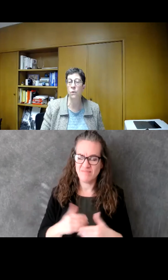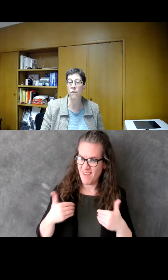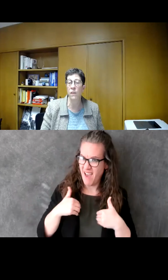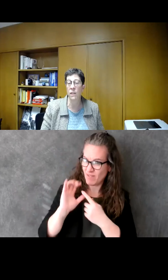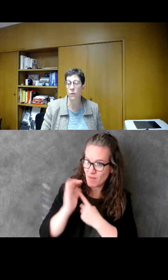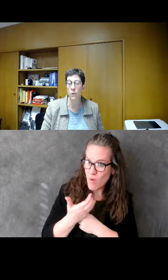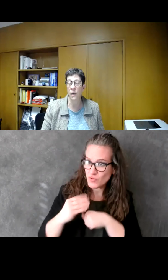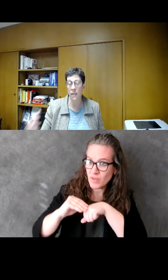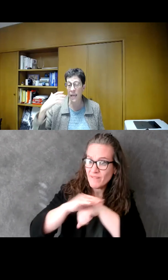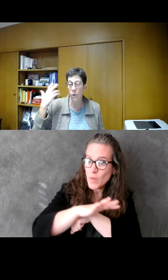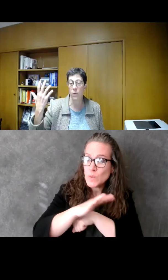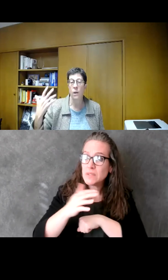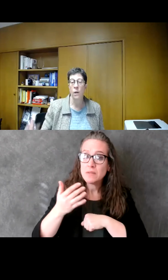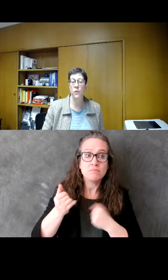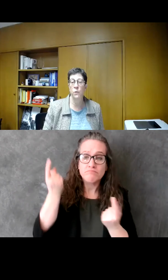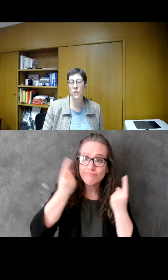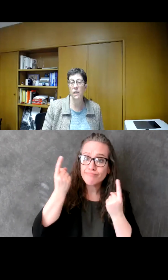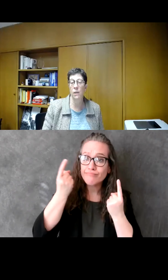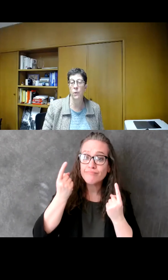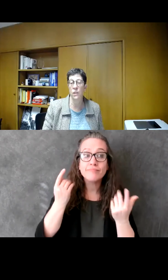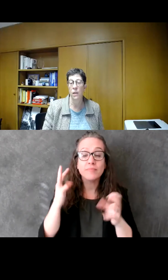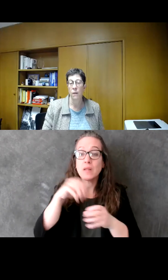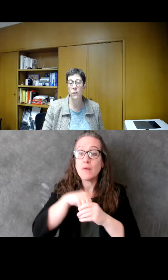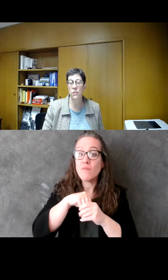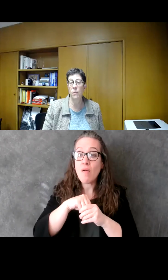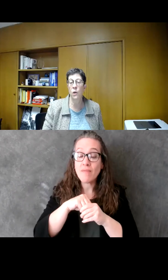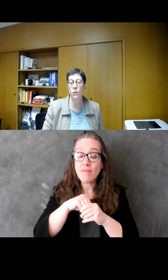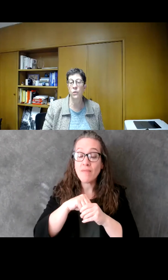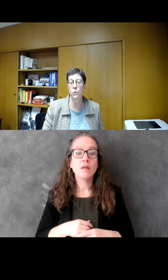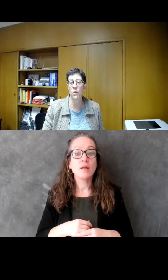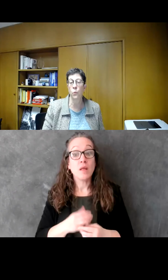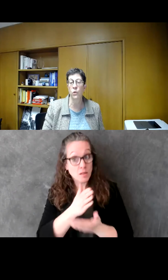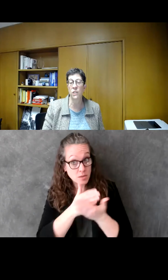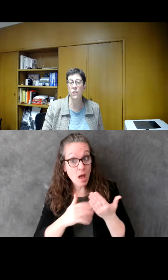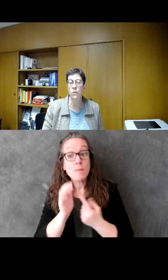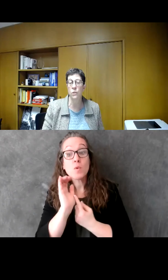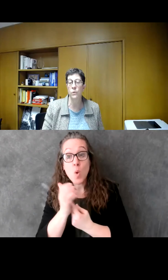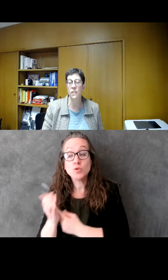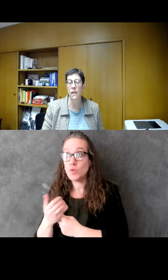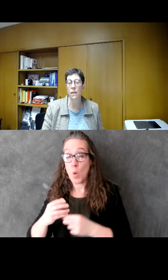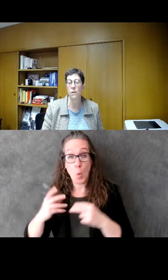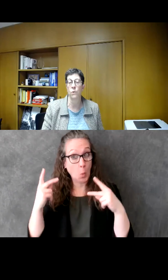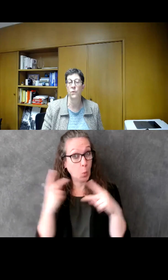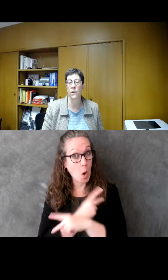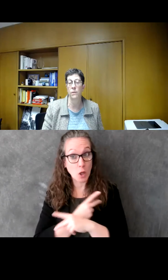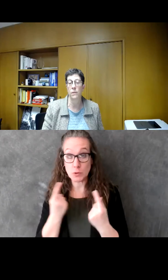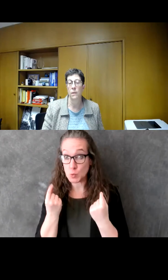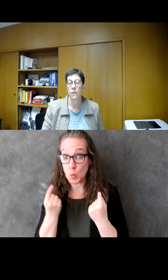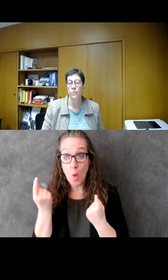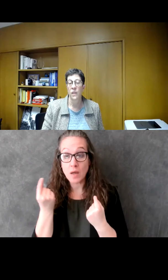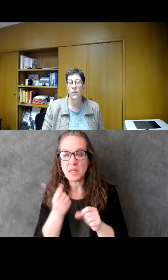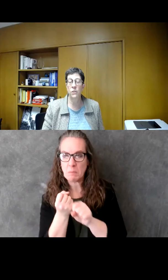take into account for this particular person? There are some cultures where the worst thing you can do is yell at an older